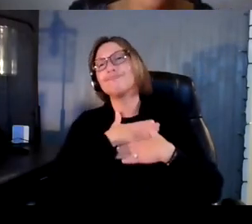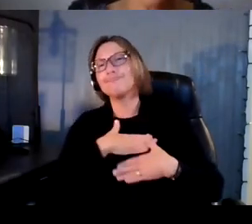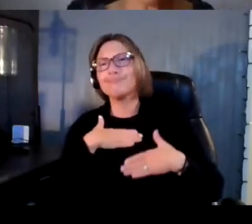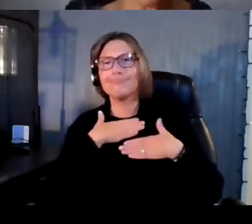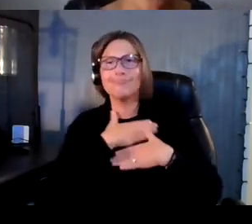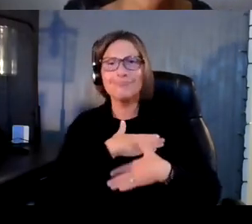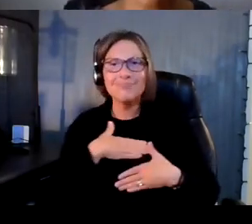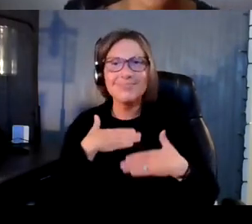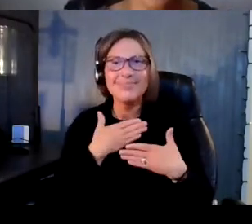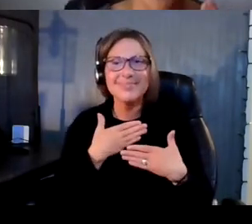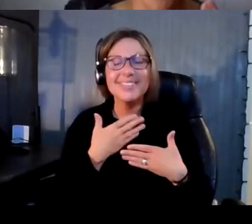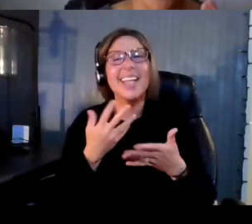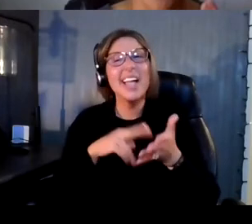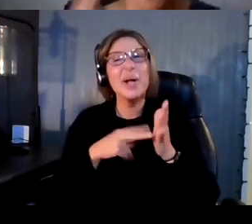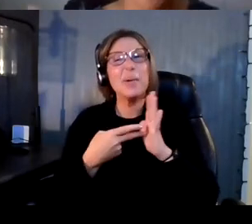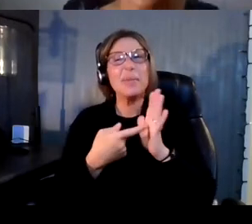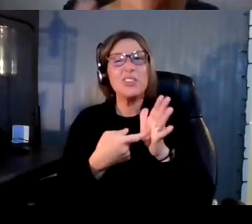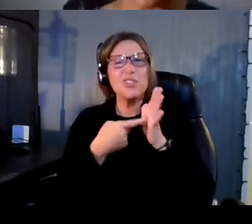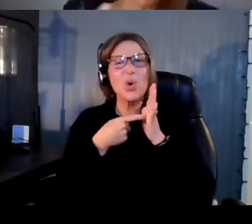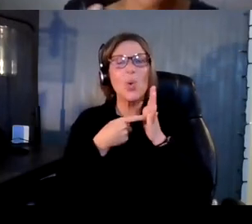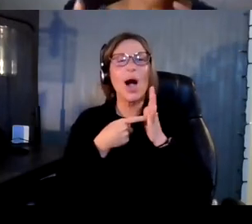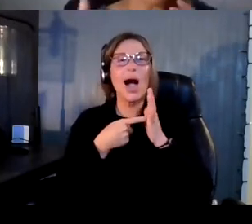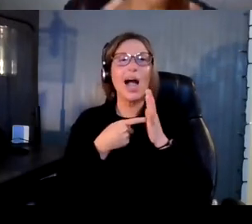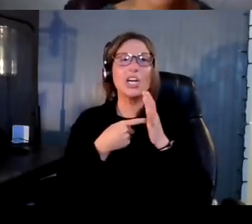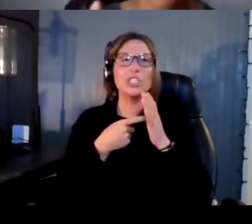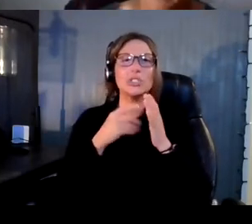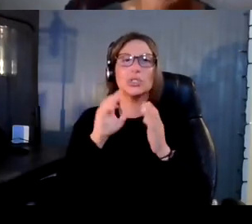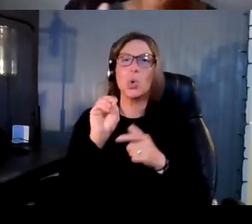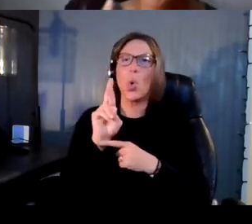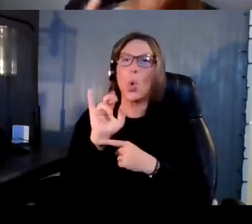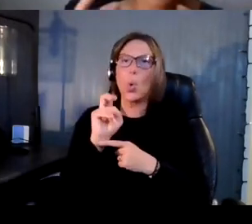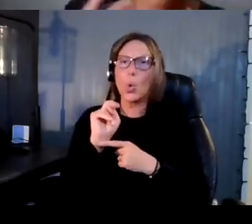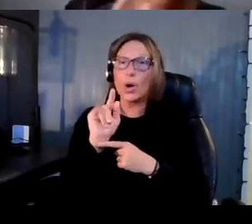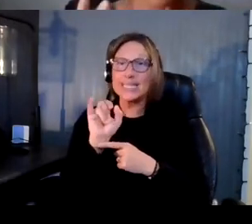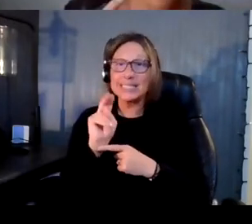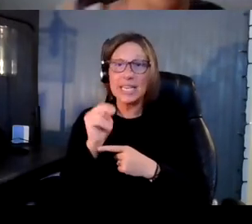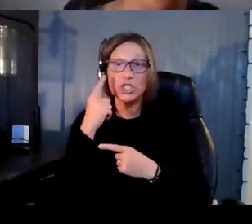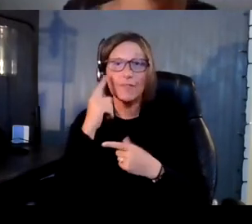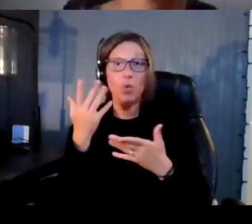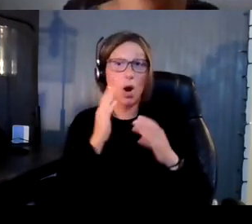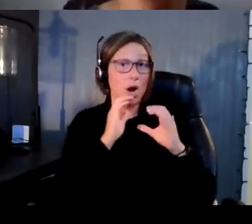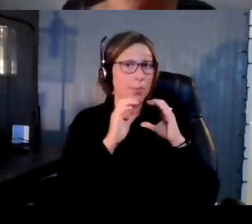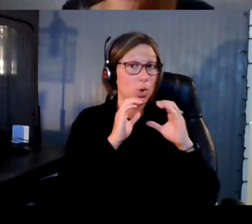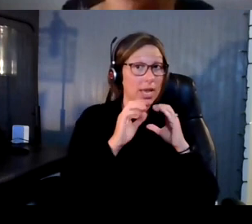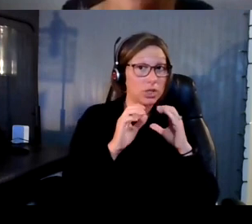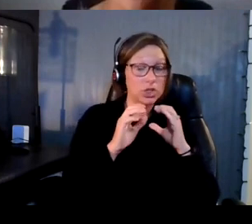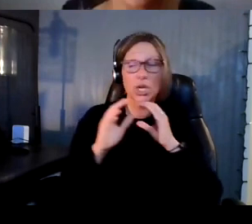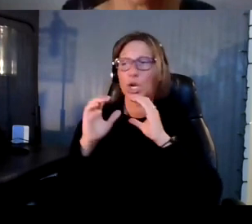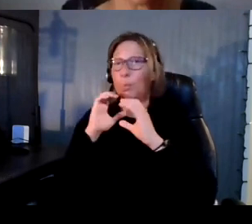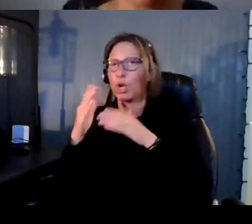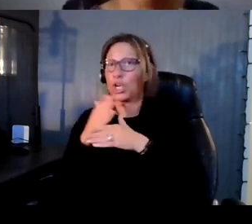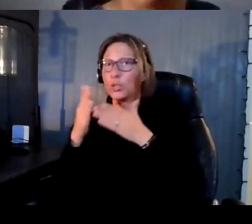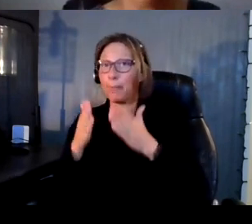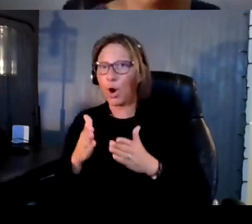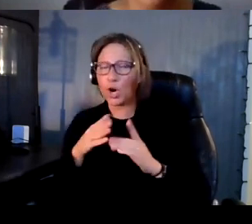So it requires a lot of orientation to both communication the communication partner, and the